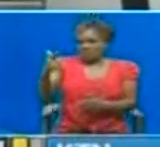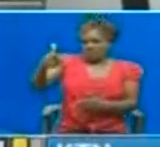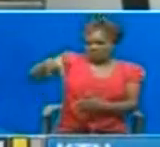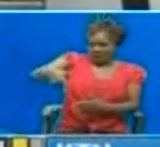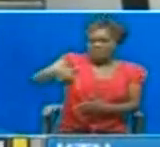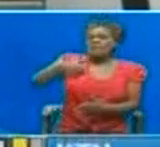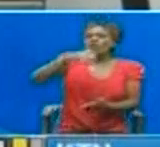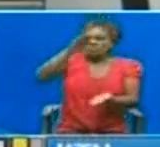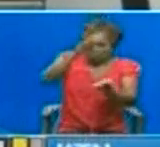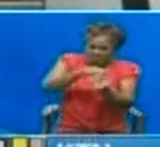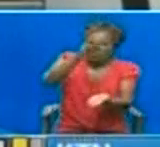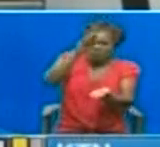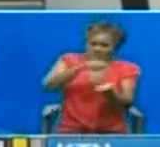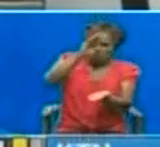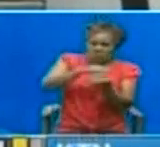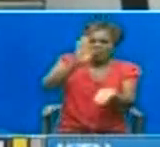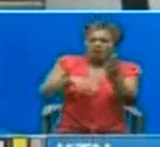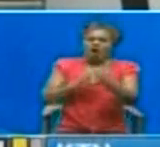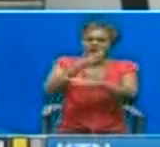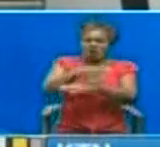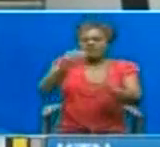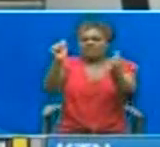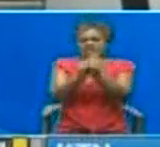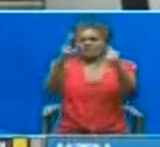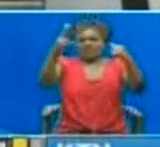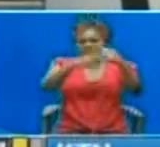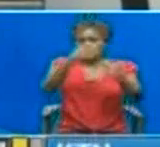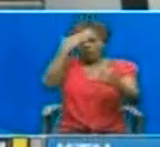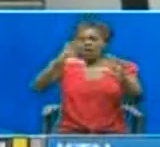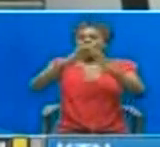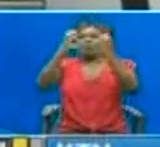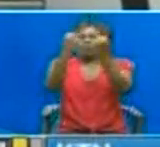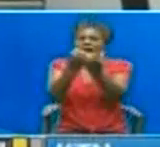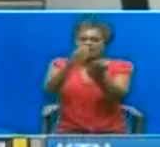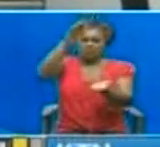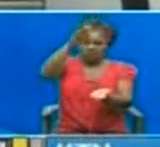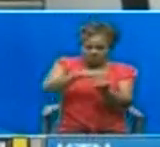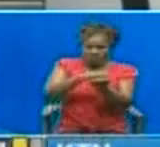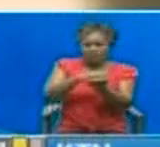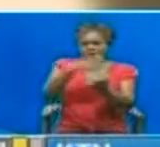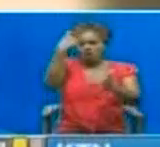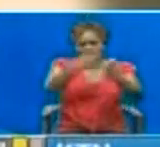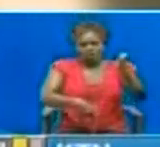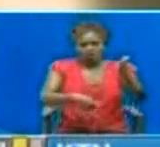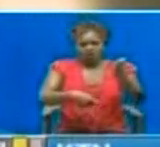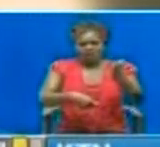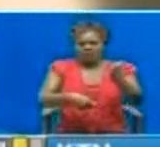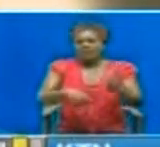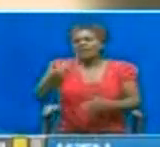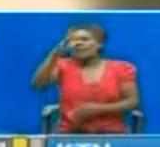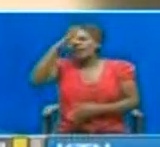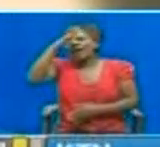prices ought to have dropped by more than 17 shillings following the global drop in these prices. Tuna walagai